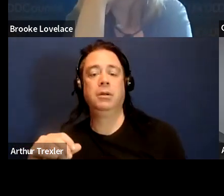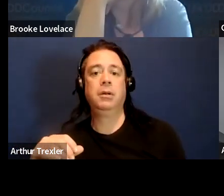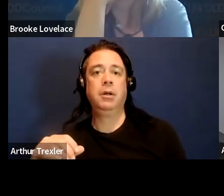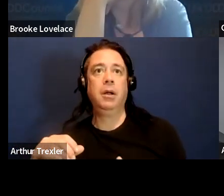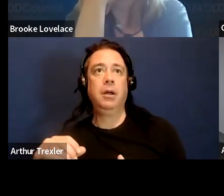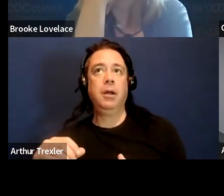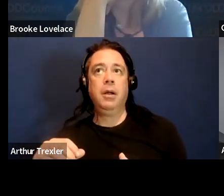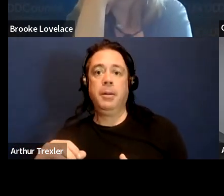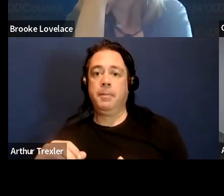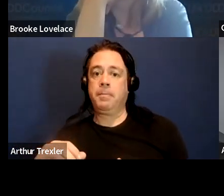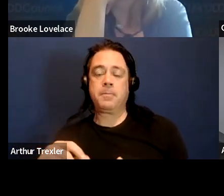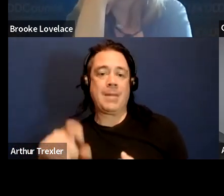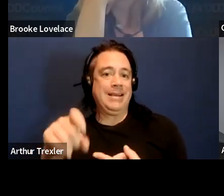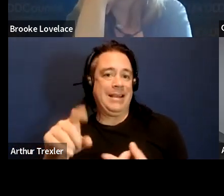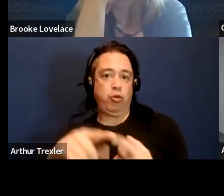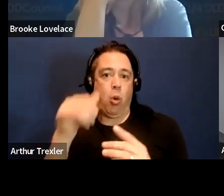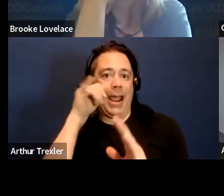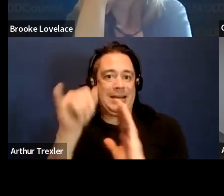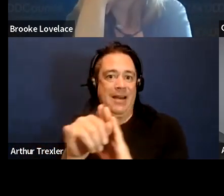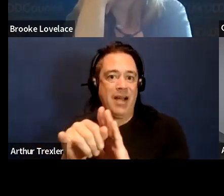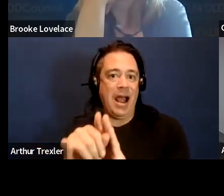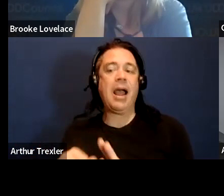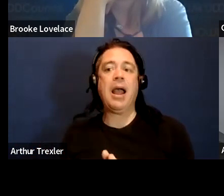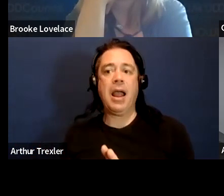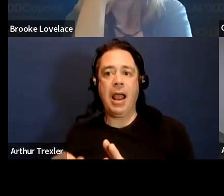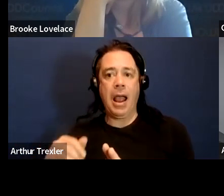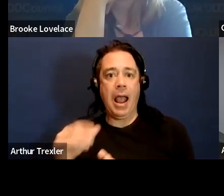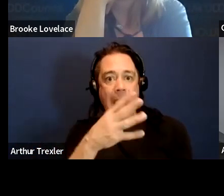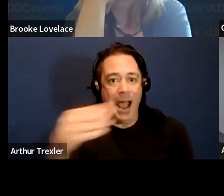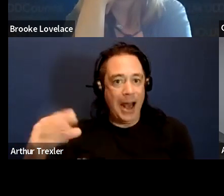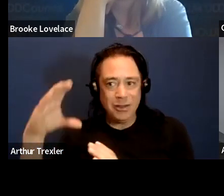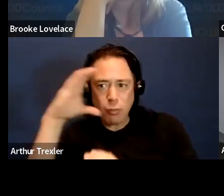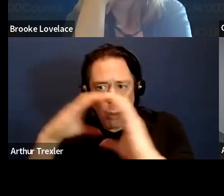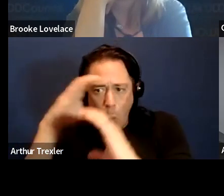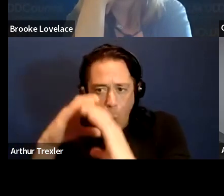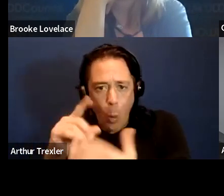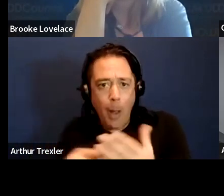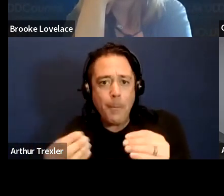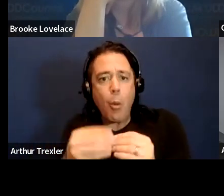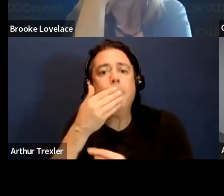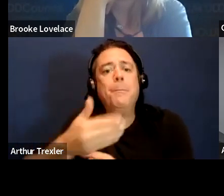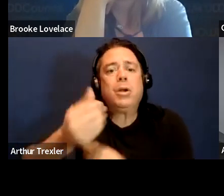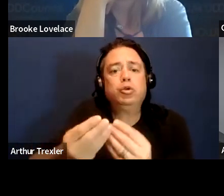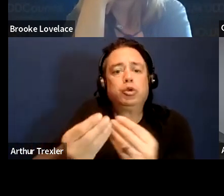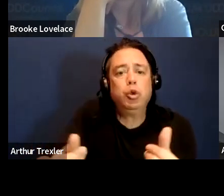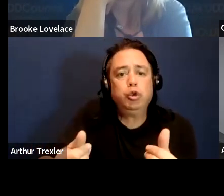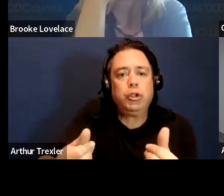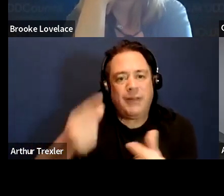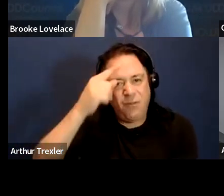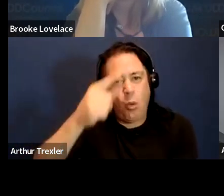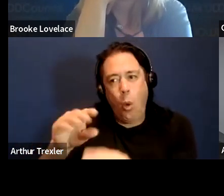We know that we need to identify and explore solutions for system improvement. And so we're